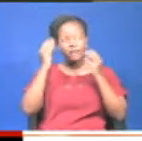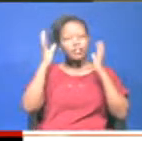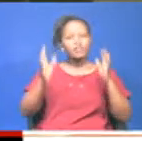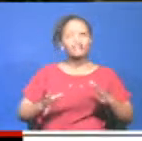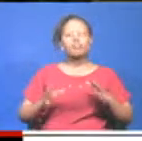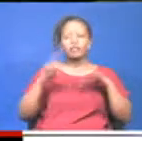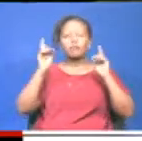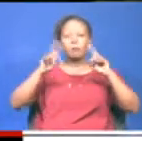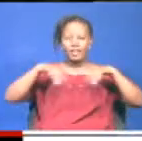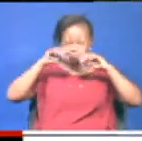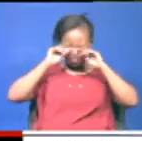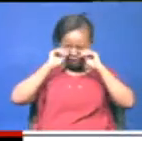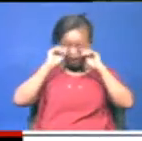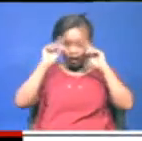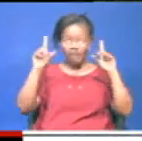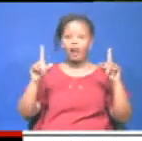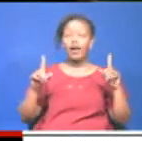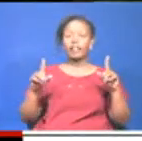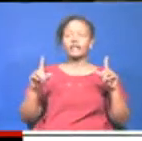rules.